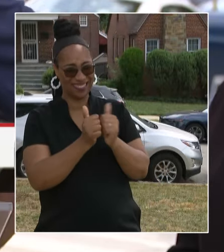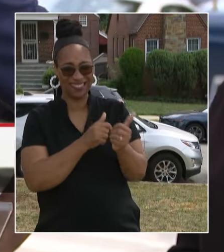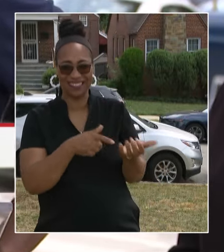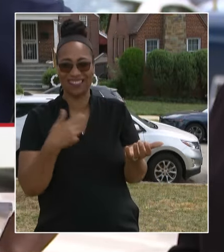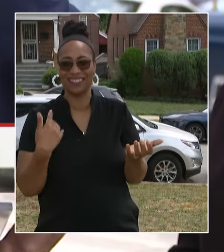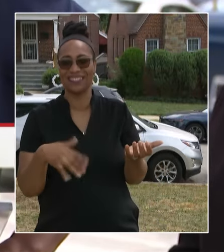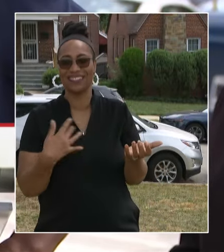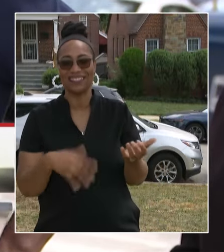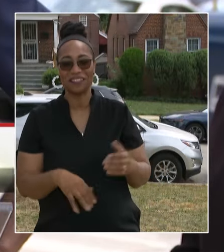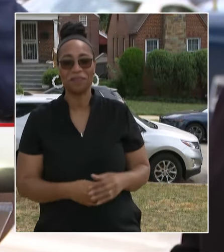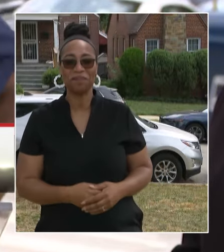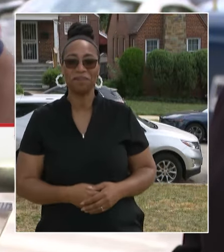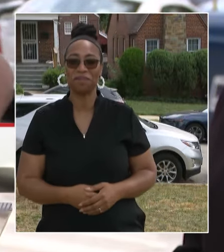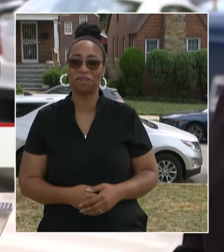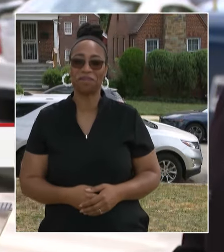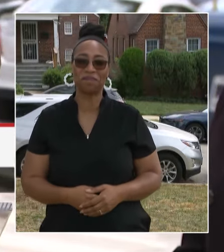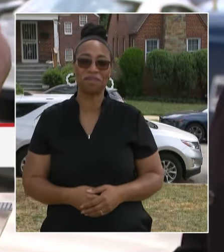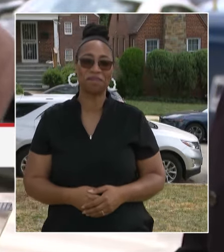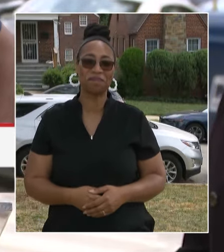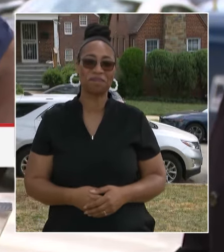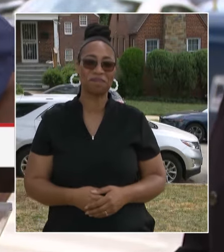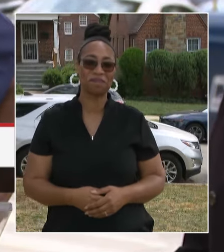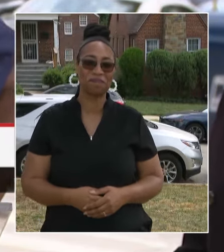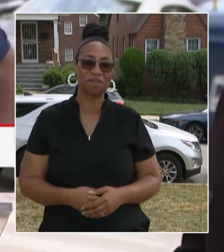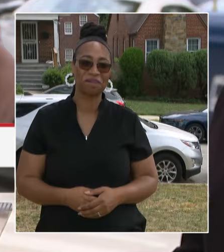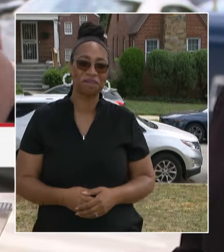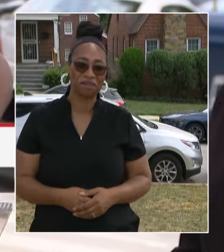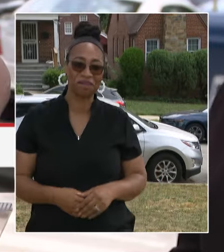Dr. Eddington, of course, is a friend.